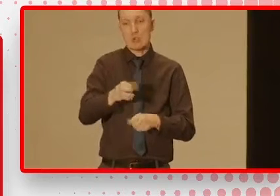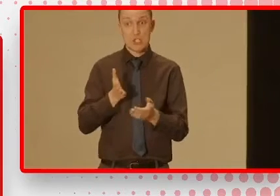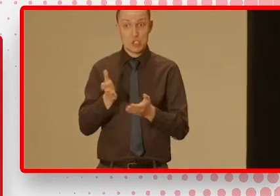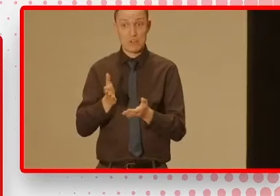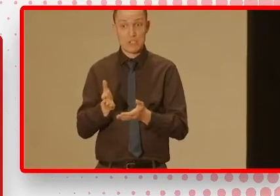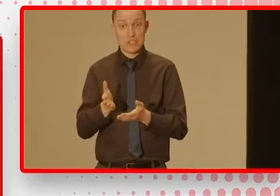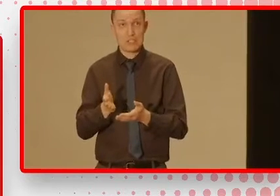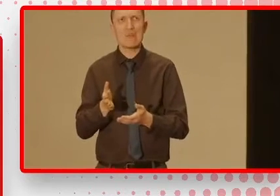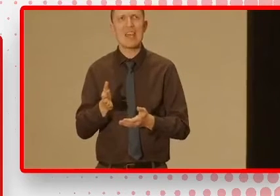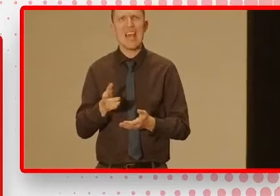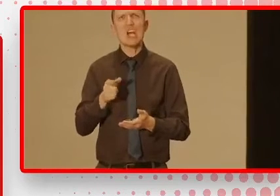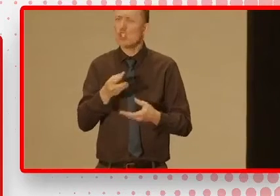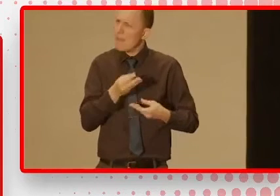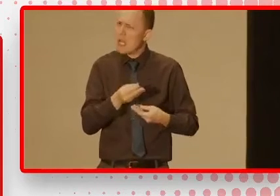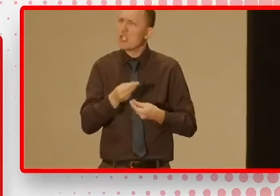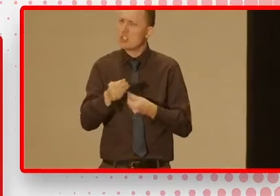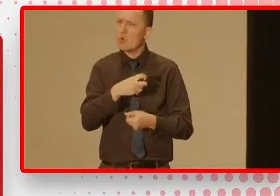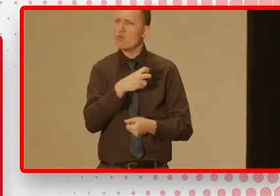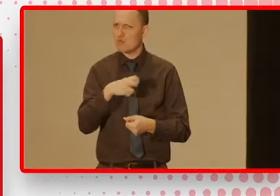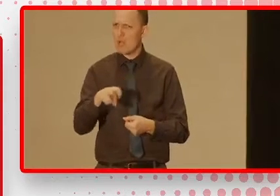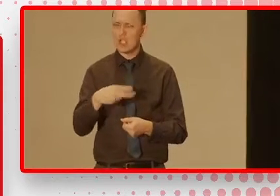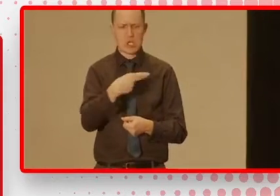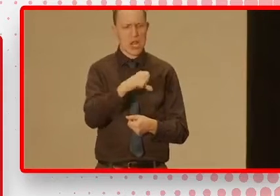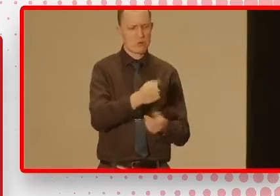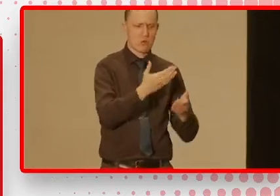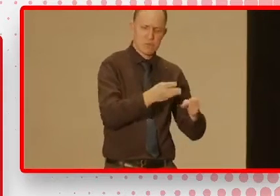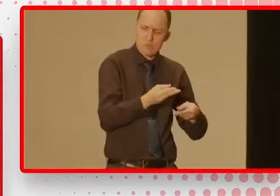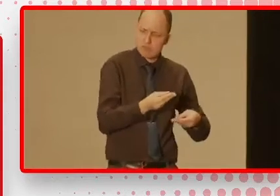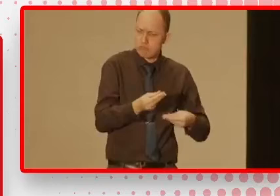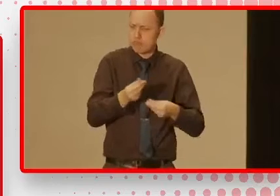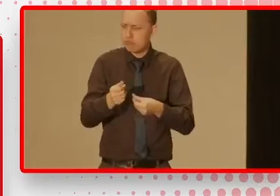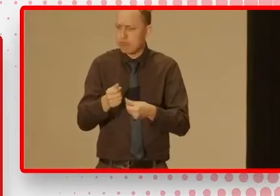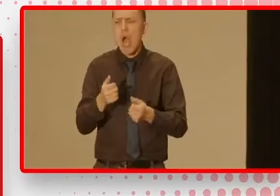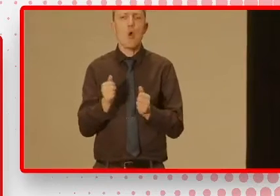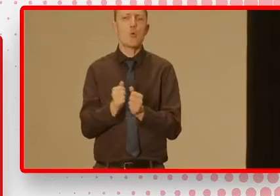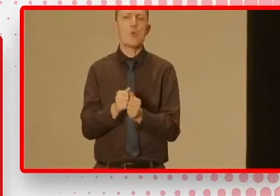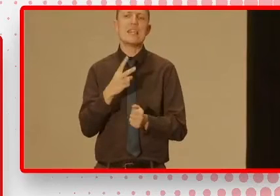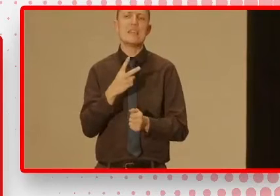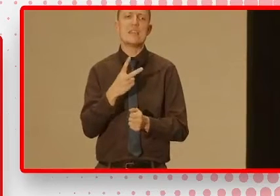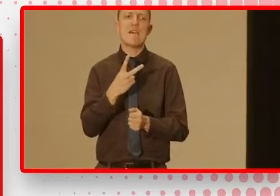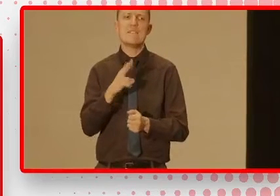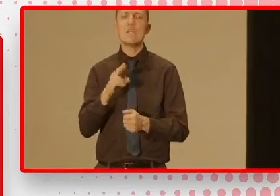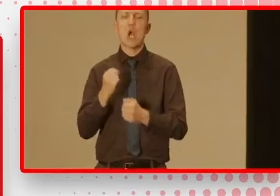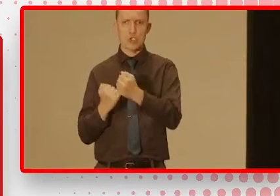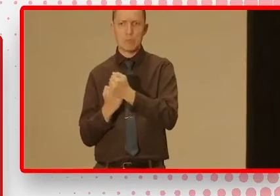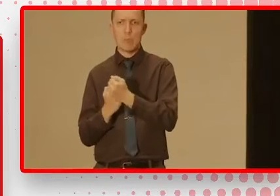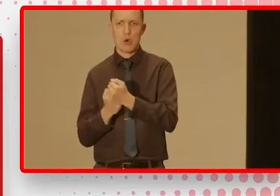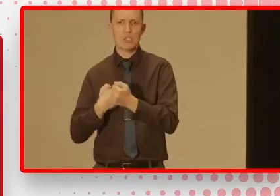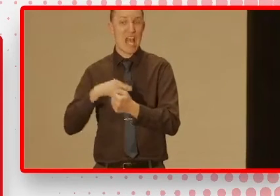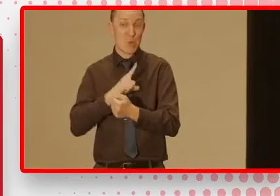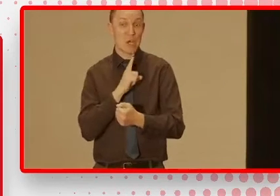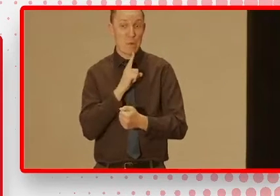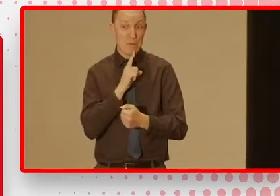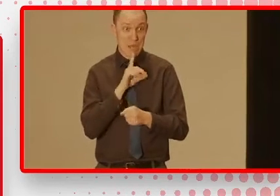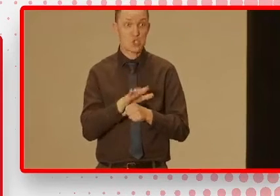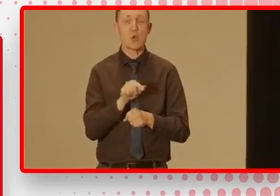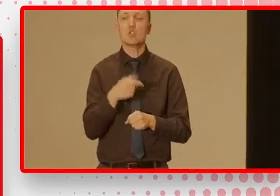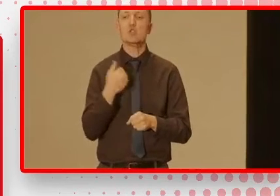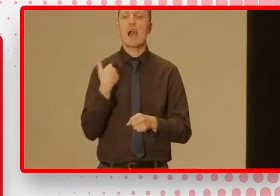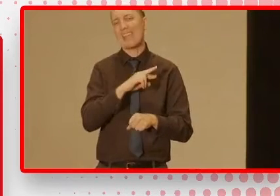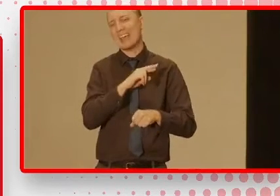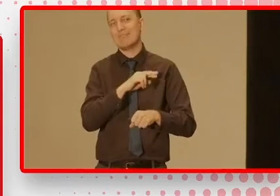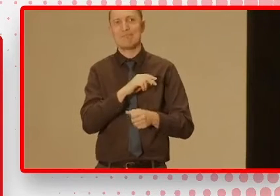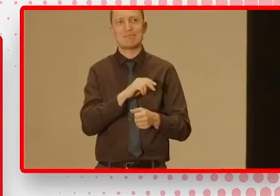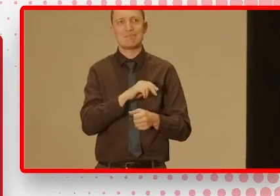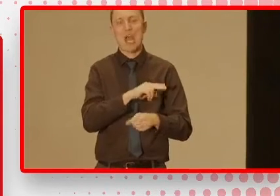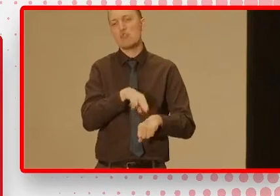it should be a smooth transition straight out of high school with VR support. And we're going to make sure that you have that traditional